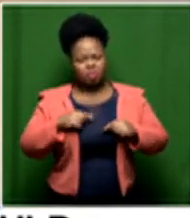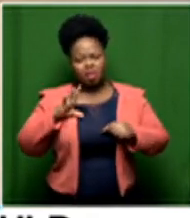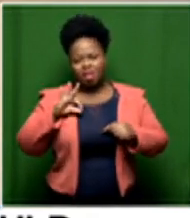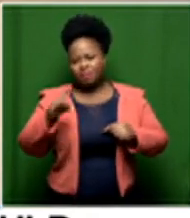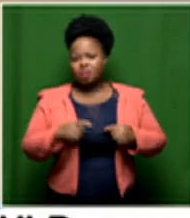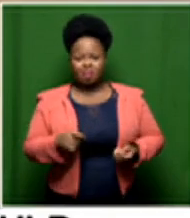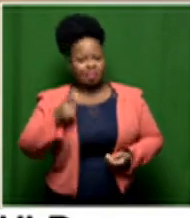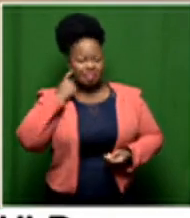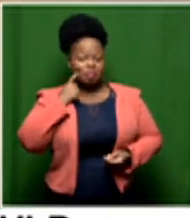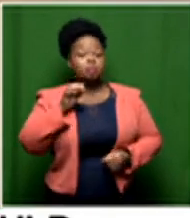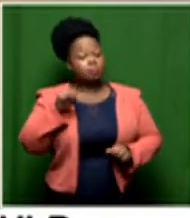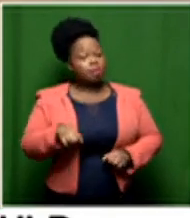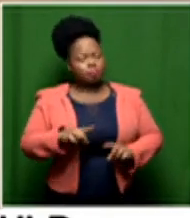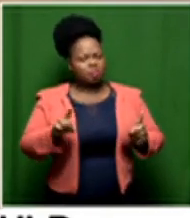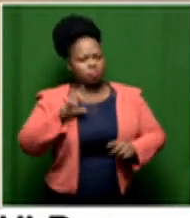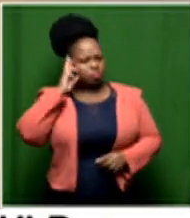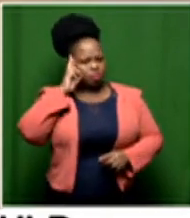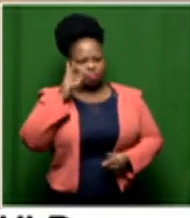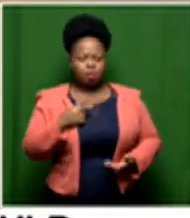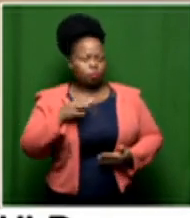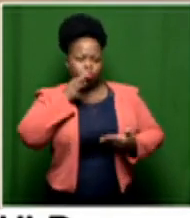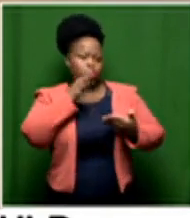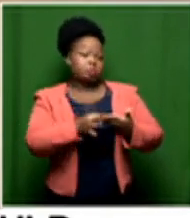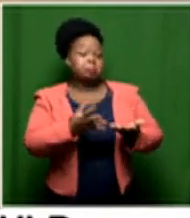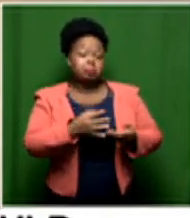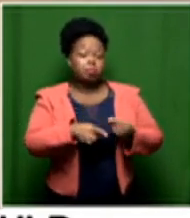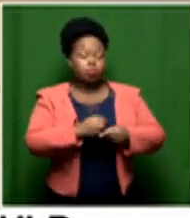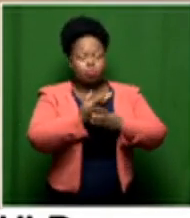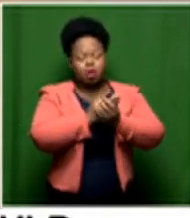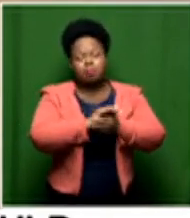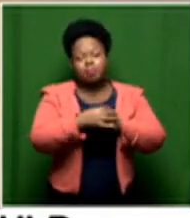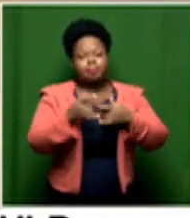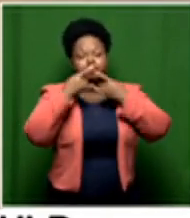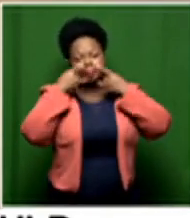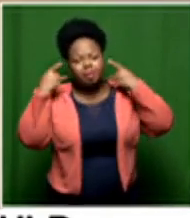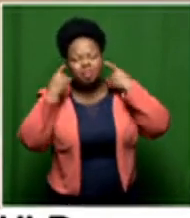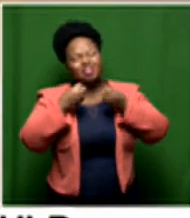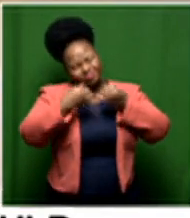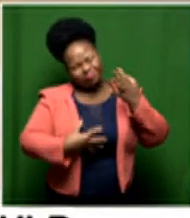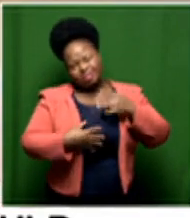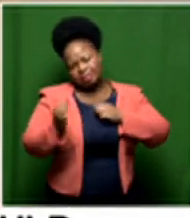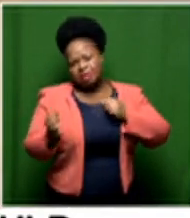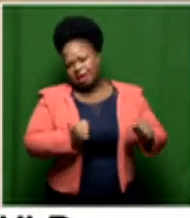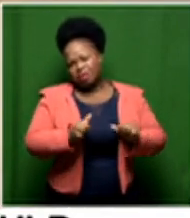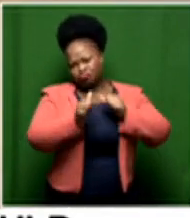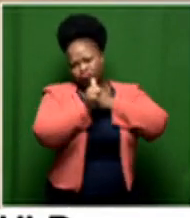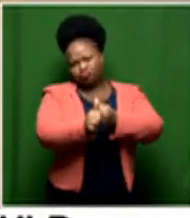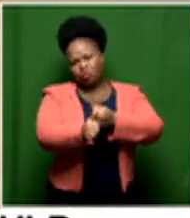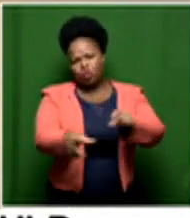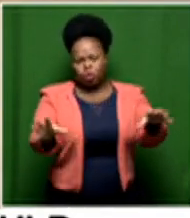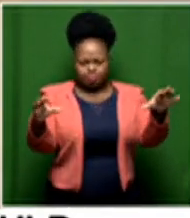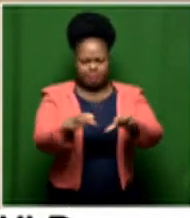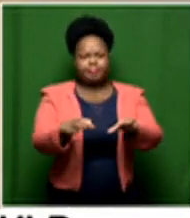response, which we mustn't, of course, forget. And no one's suggesting about hand washing, mask wearing, etc. It's this combination